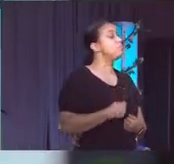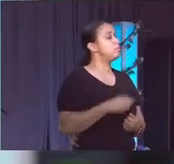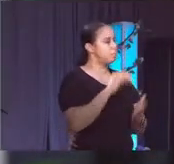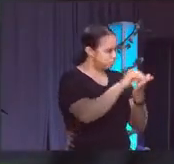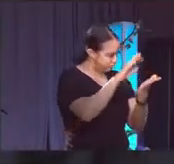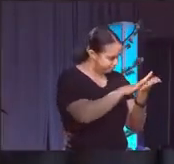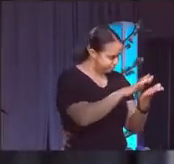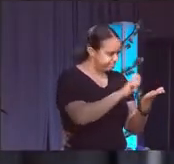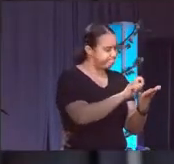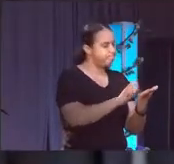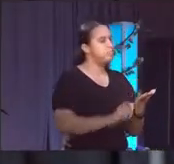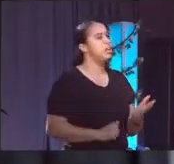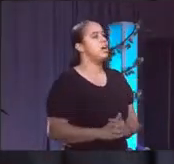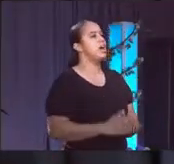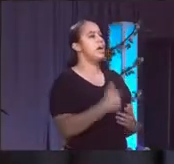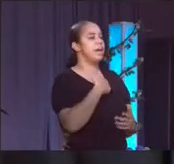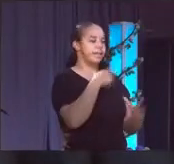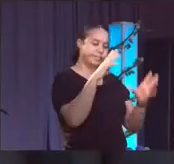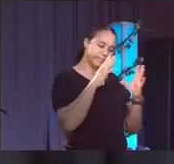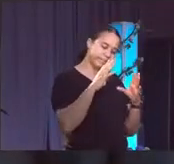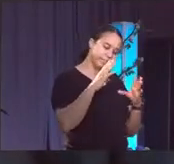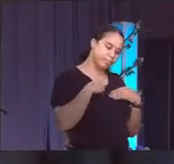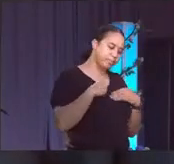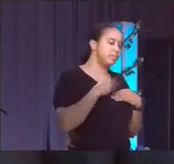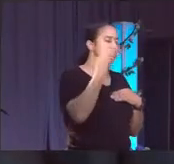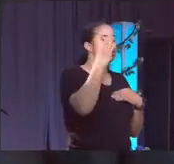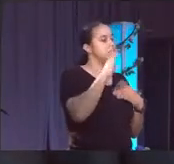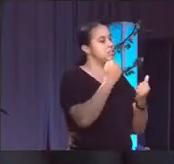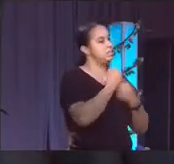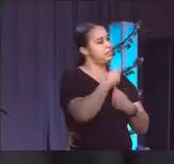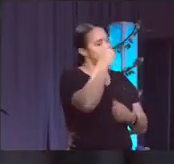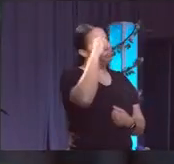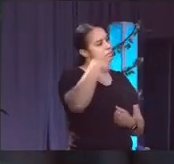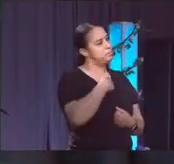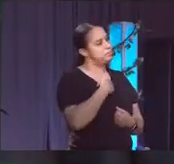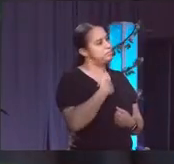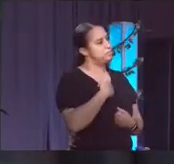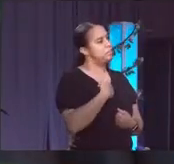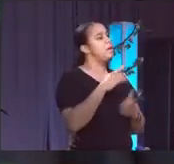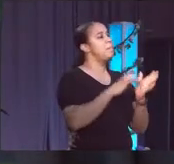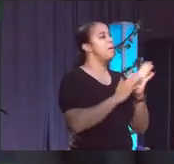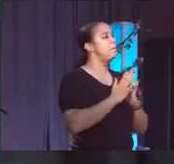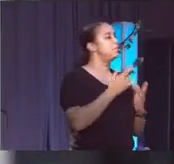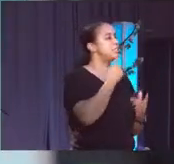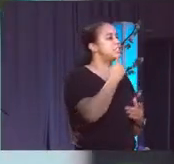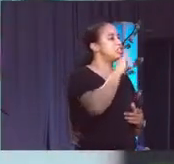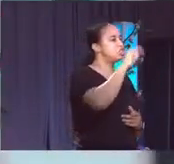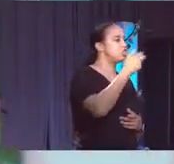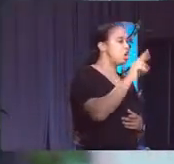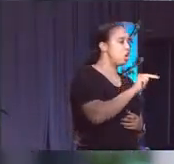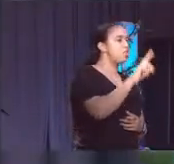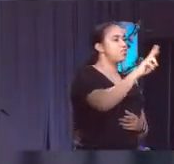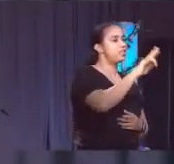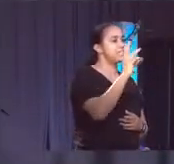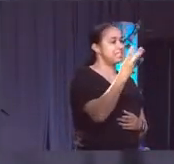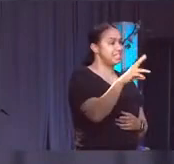Write that down. I've accepted God's love for me. Bible says in John 3:16, all of us know